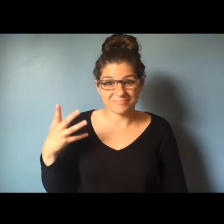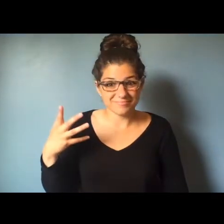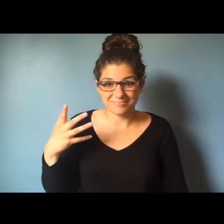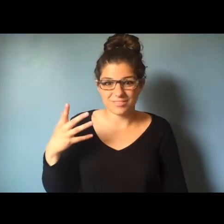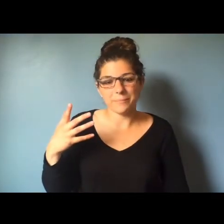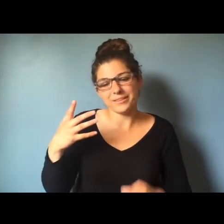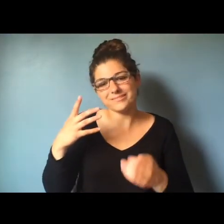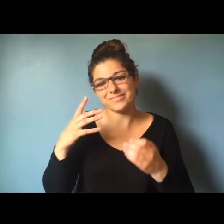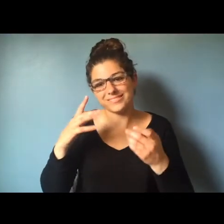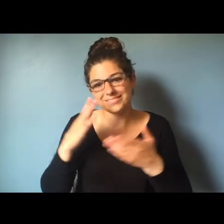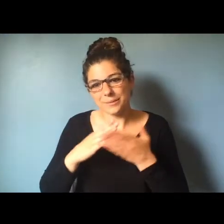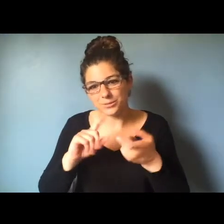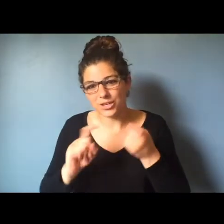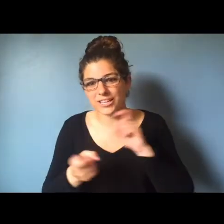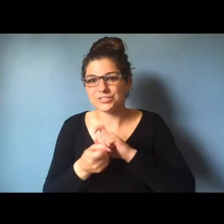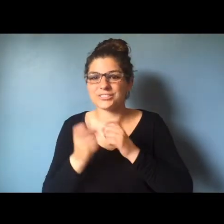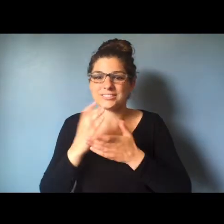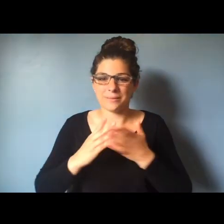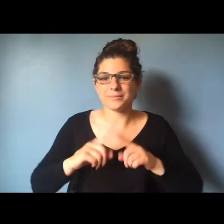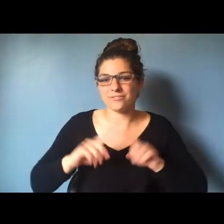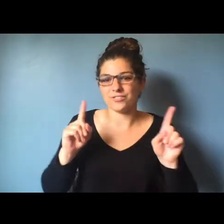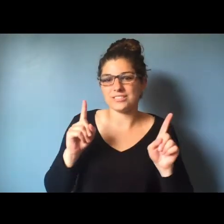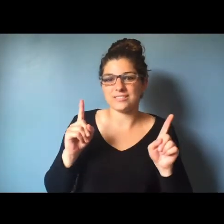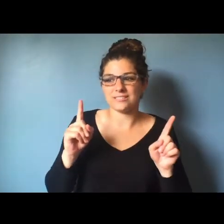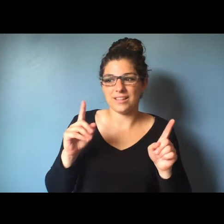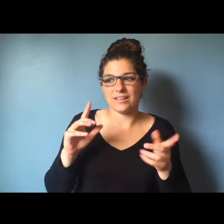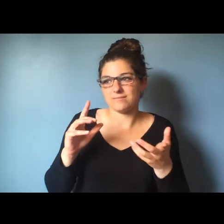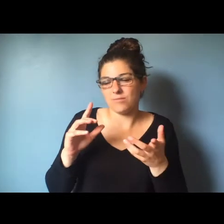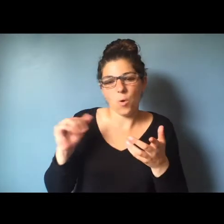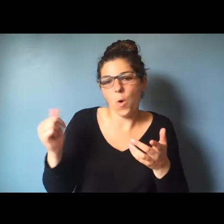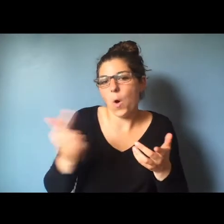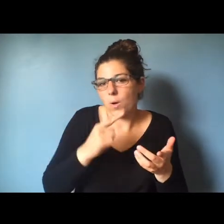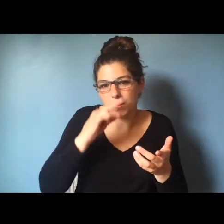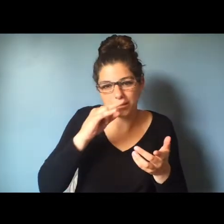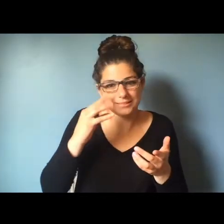certain changes and certain differences that all the other kids had in